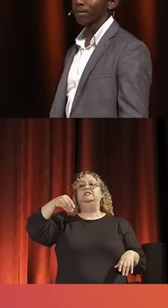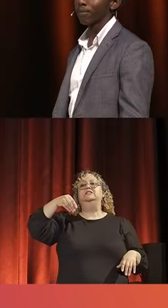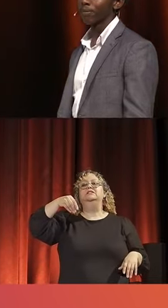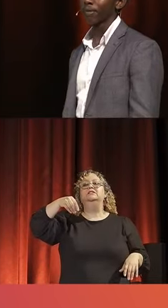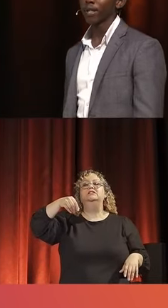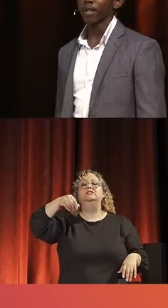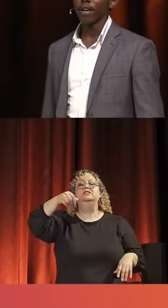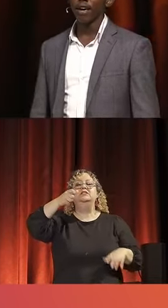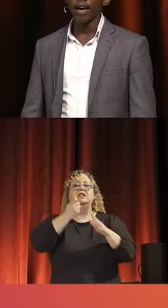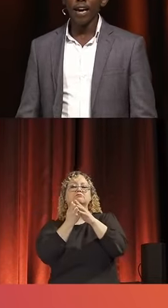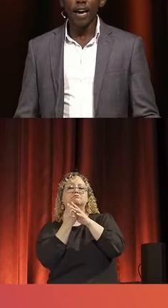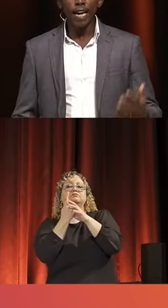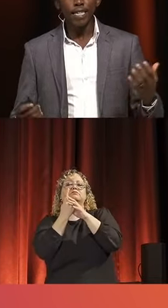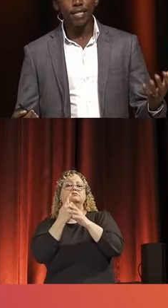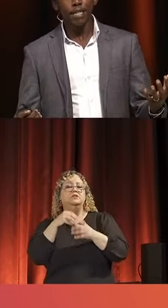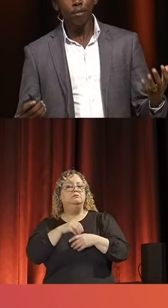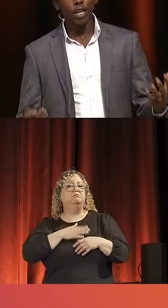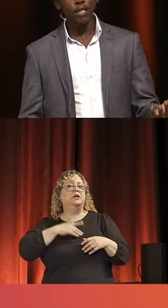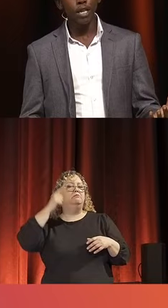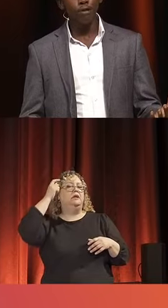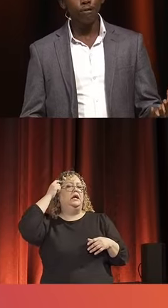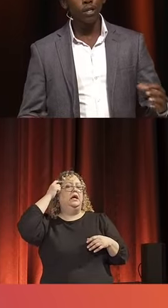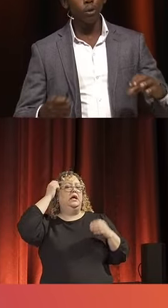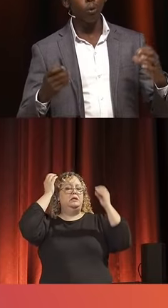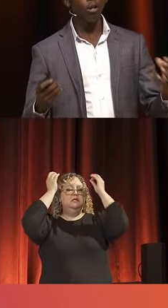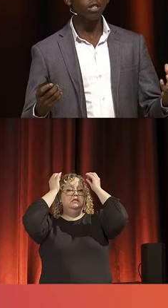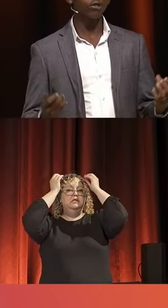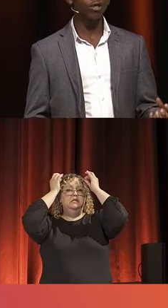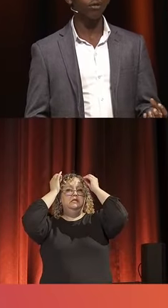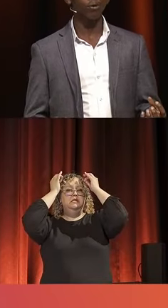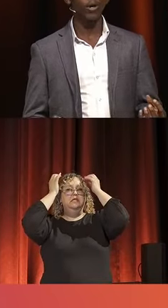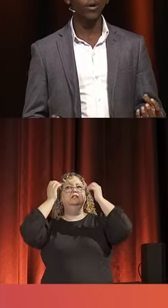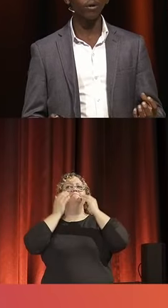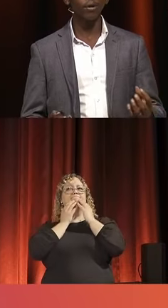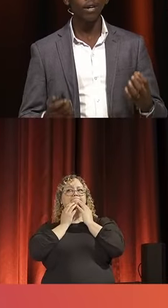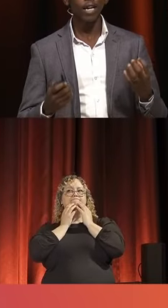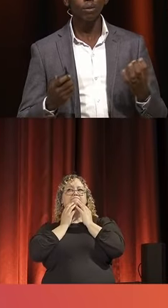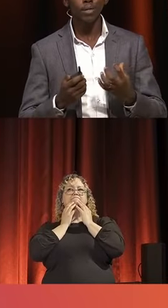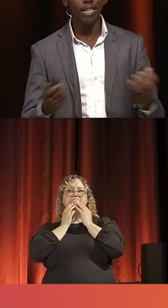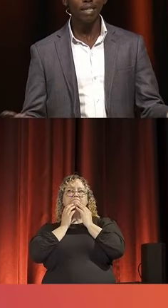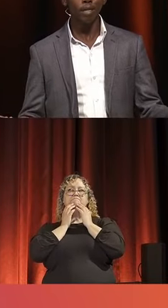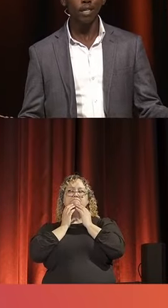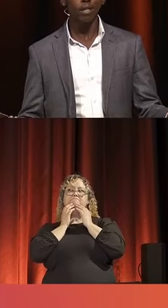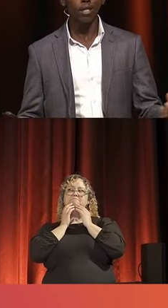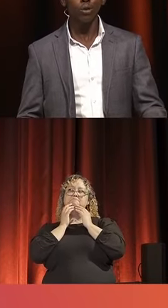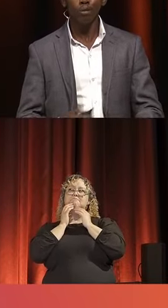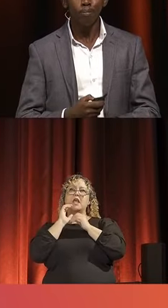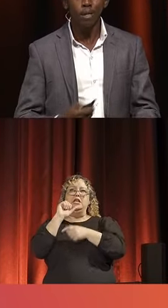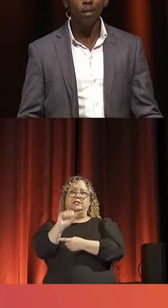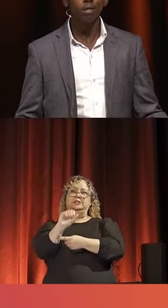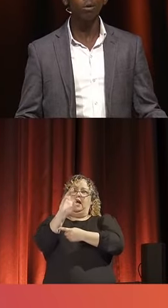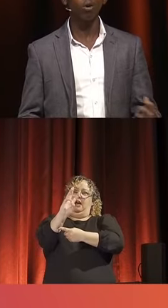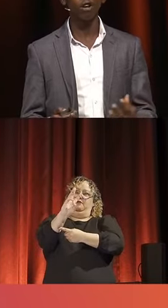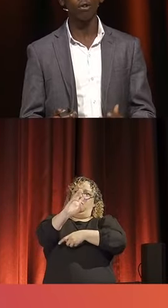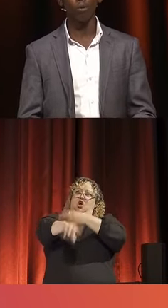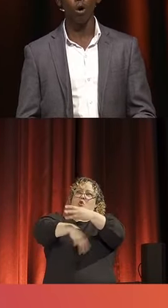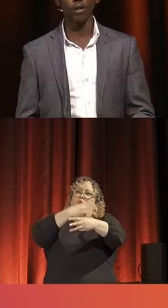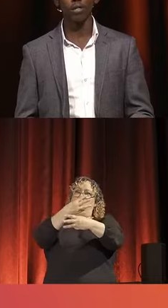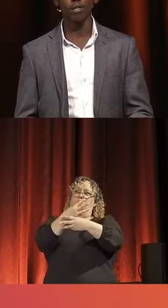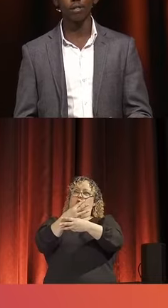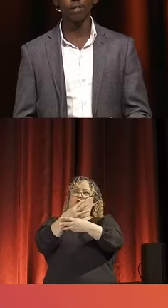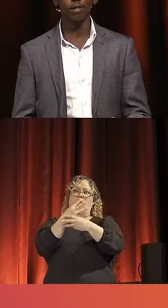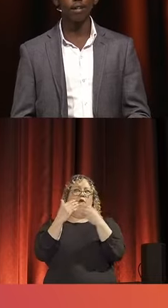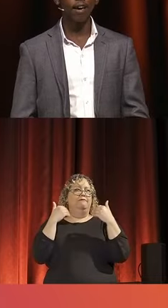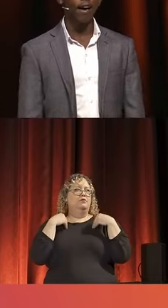mind. It seemed as if in the world of software, it was unlimited. You could build whatever you